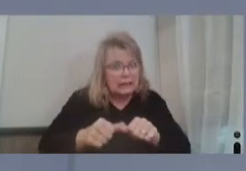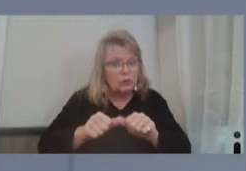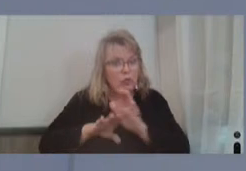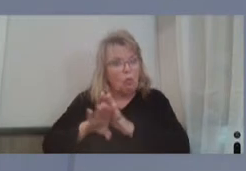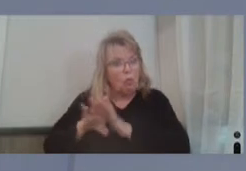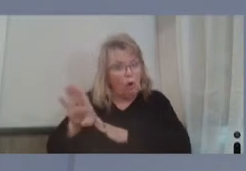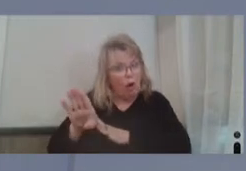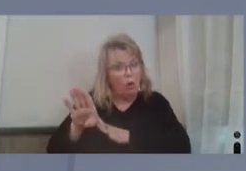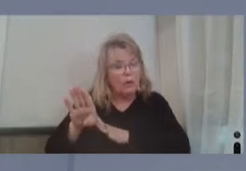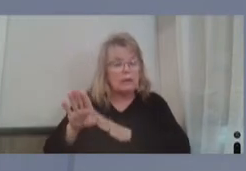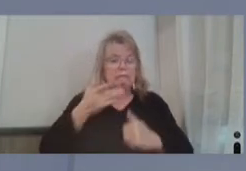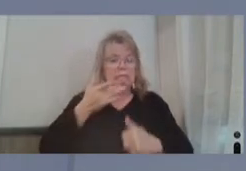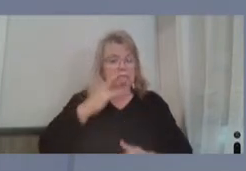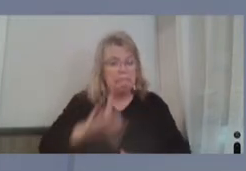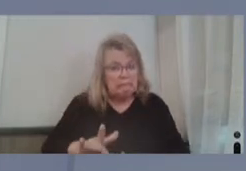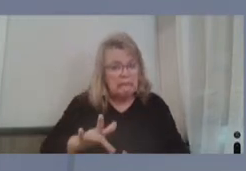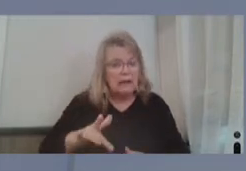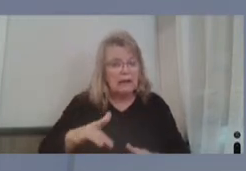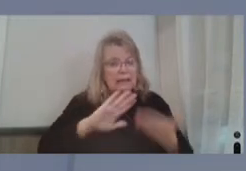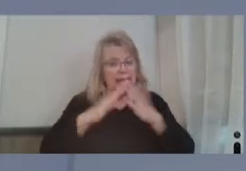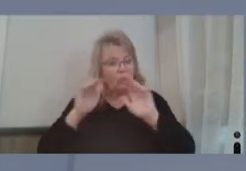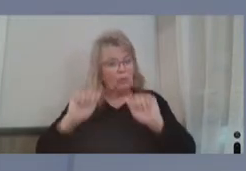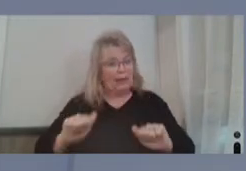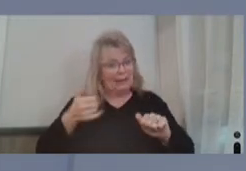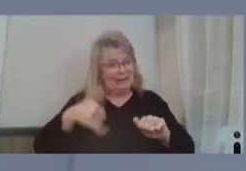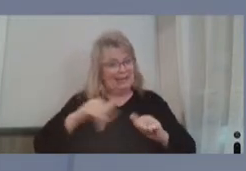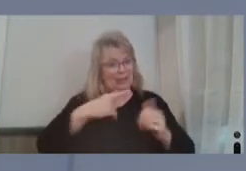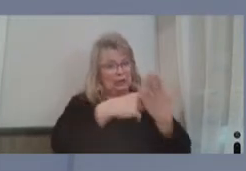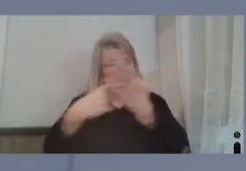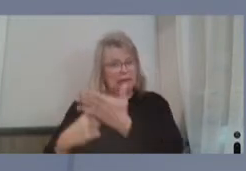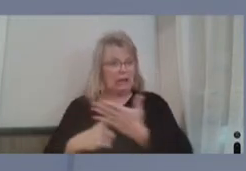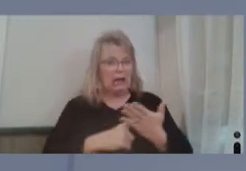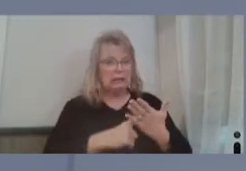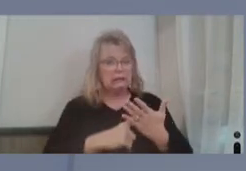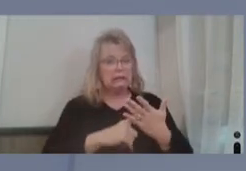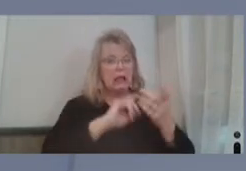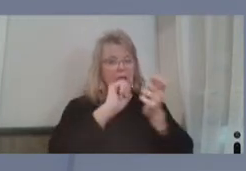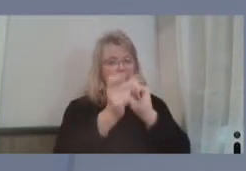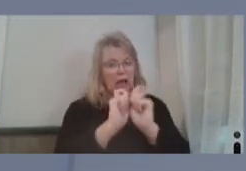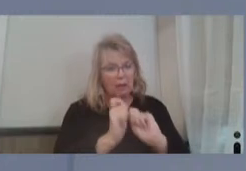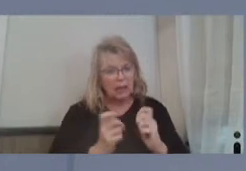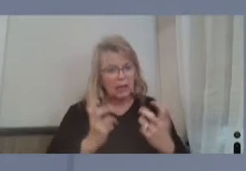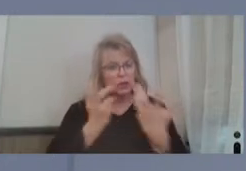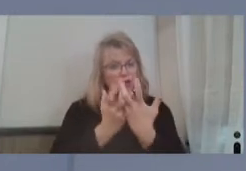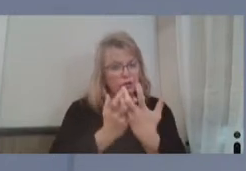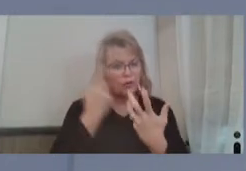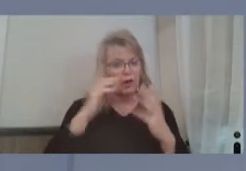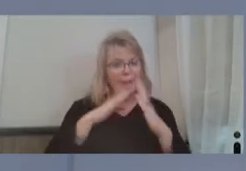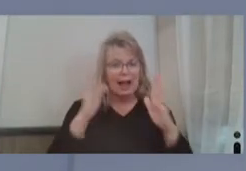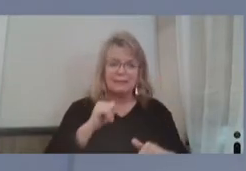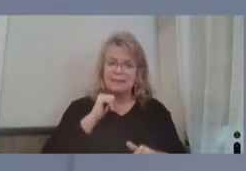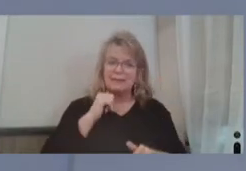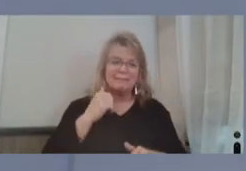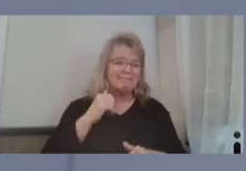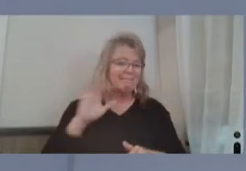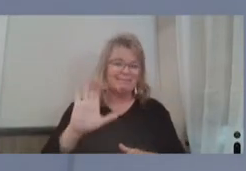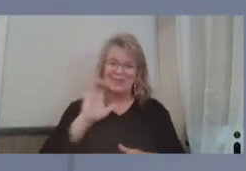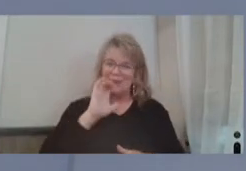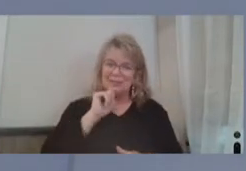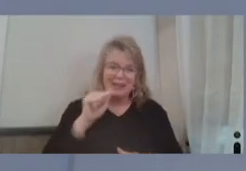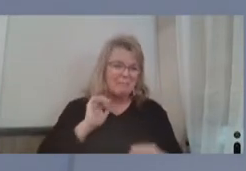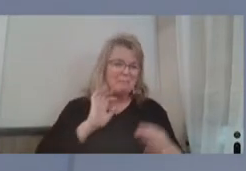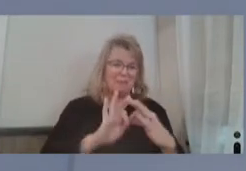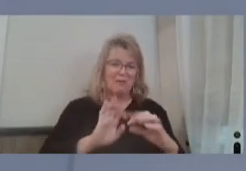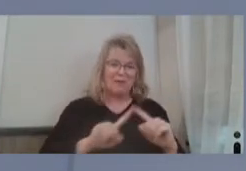in a city that we can still talk about the accommodation for housing supply. We're not perfect. But I will tell you,